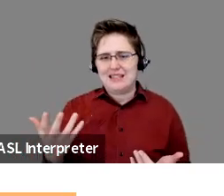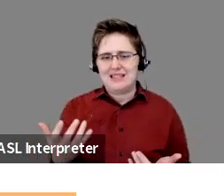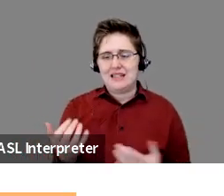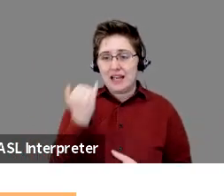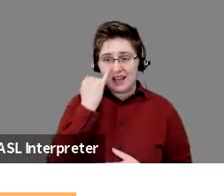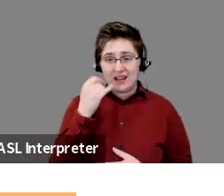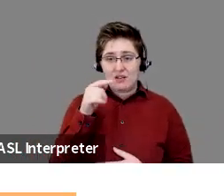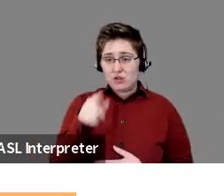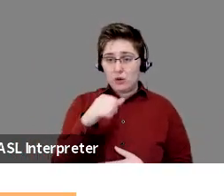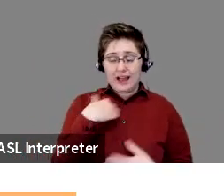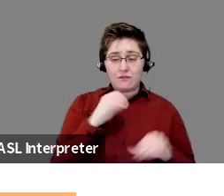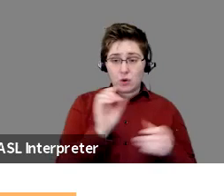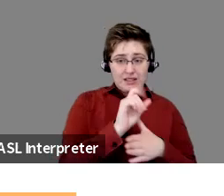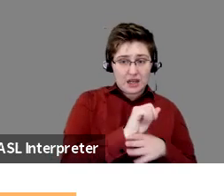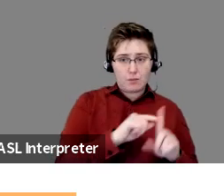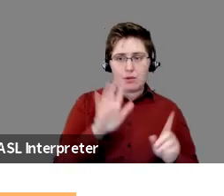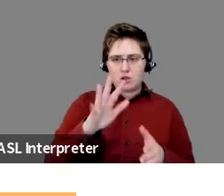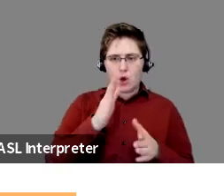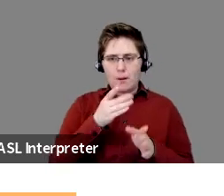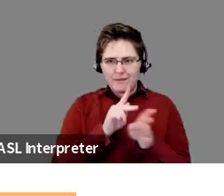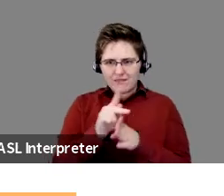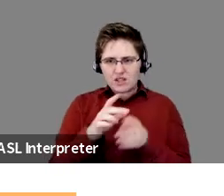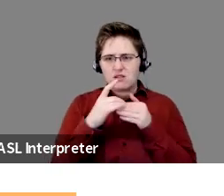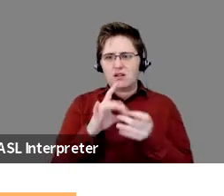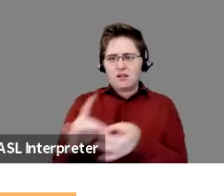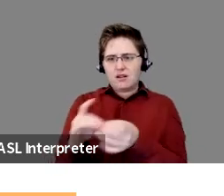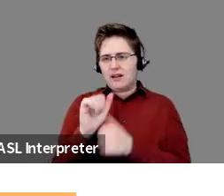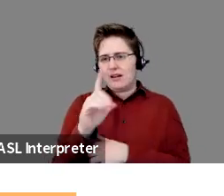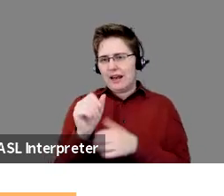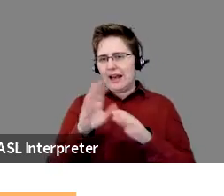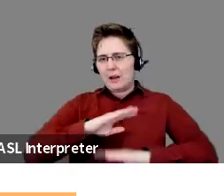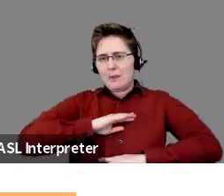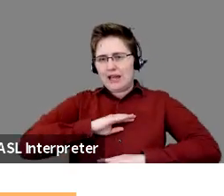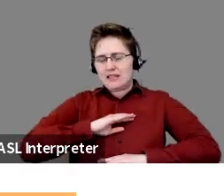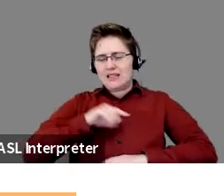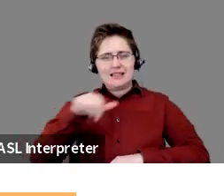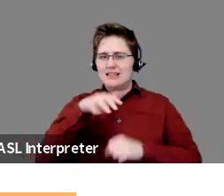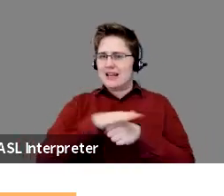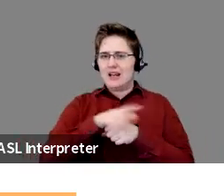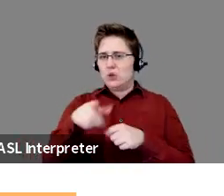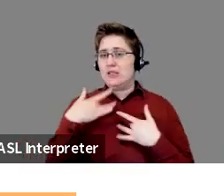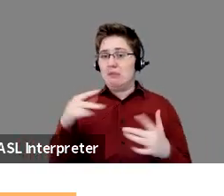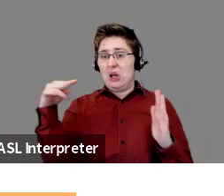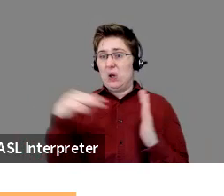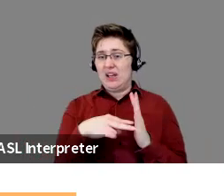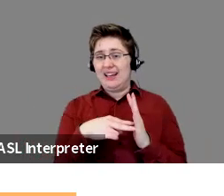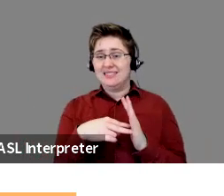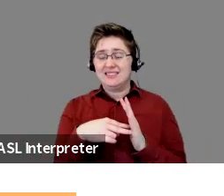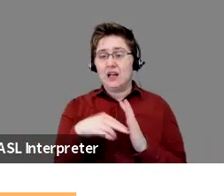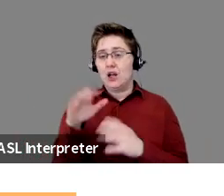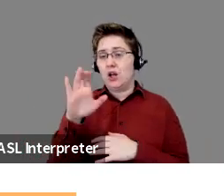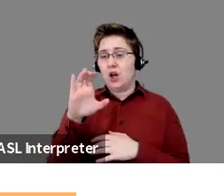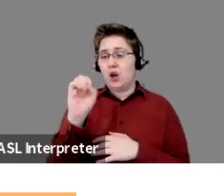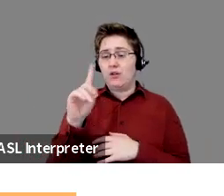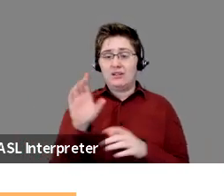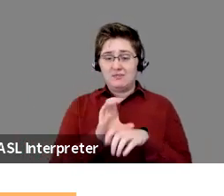a non-disabled person, but your profession is in ADA compliance, and this isn't an area that you traditionally look at, and COVID has kind